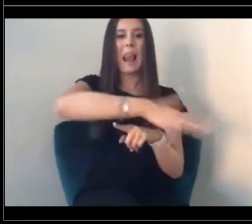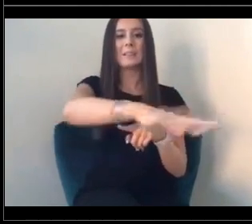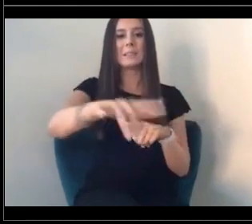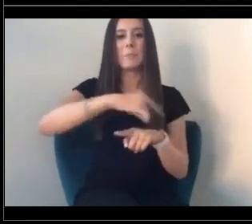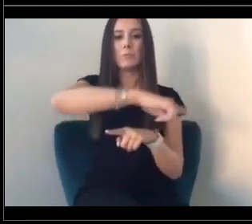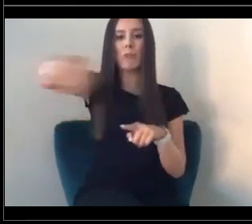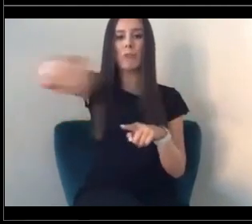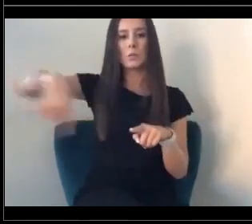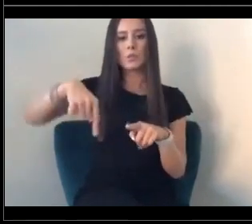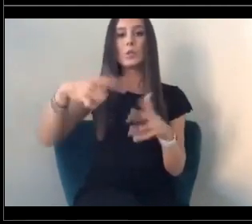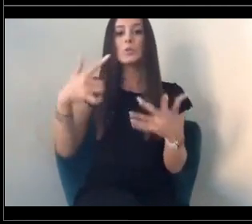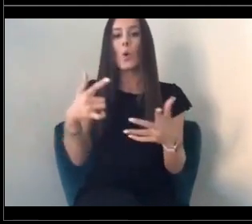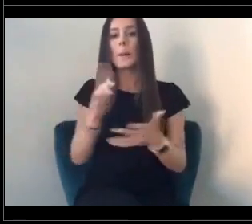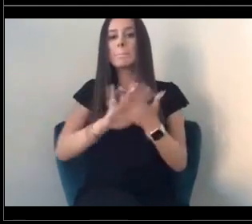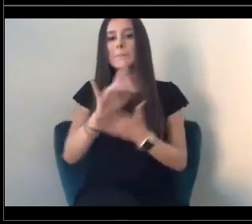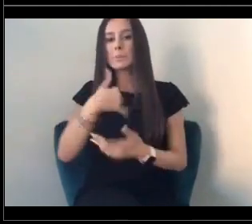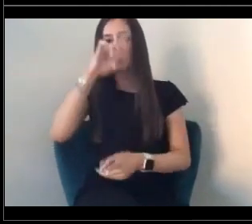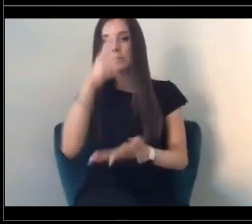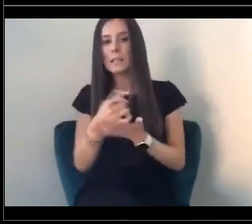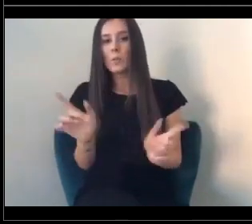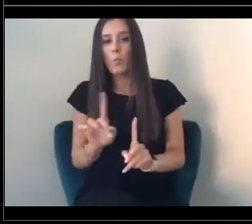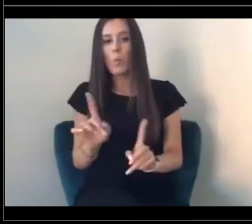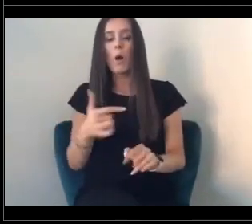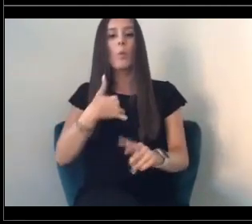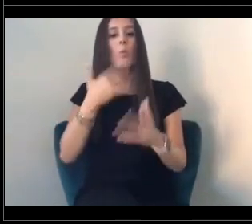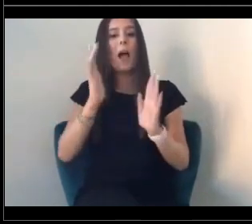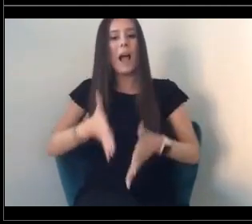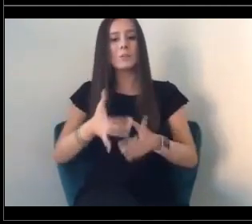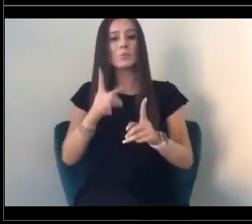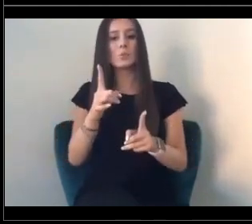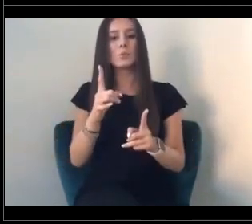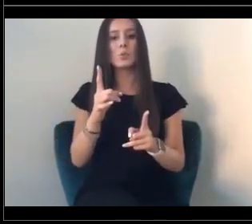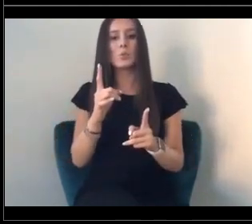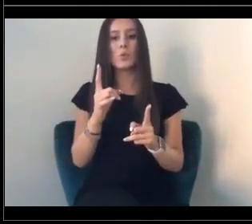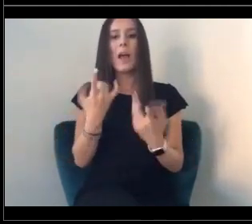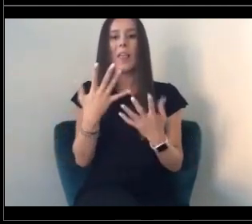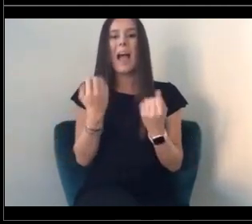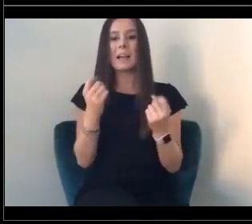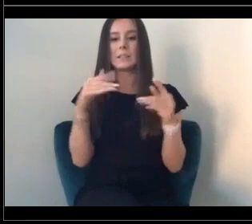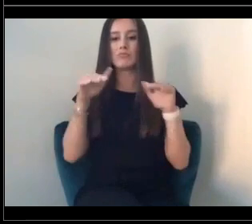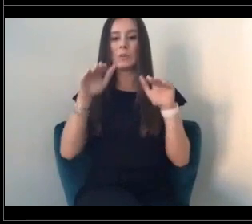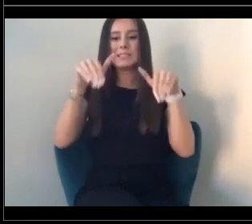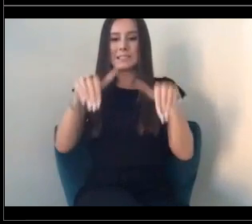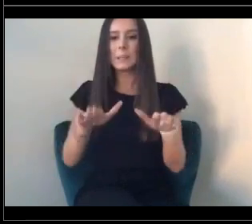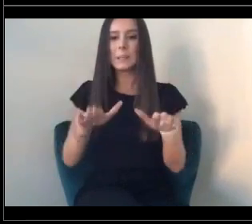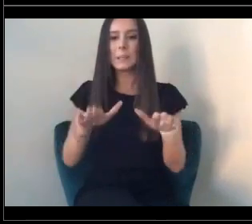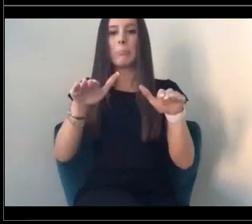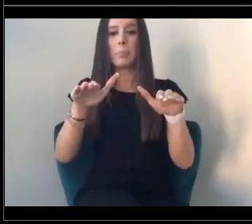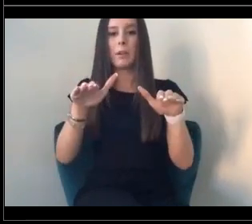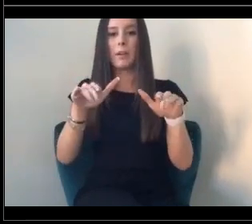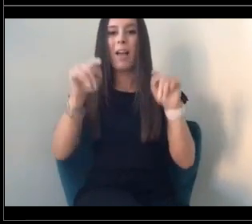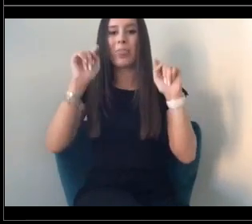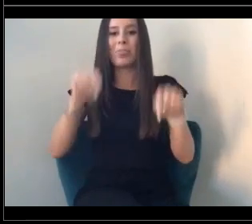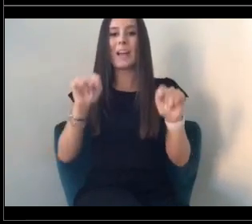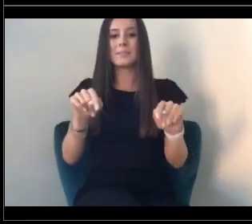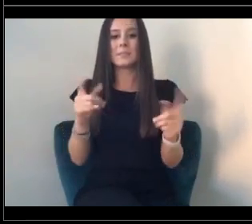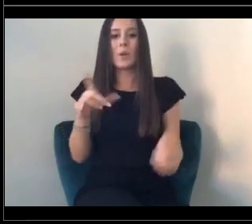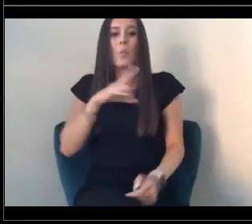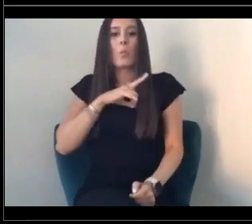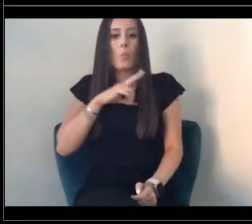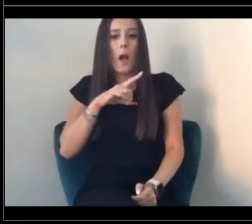we've taken out a sort of a sort of a dip in the road, and so that's what's caused us to